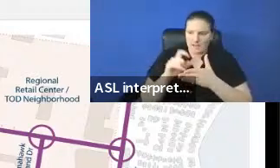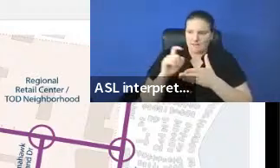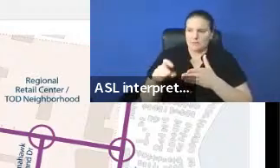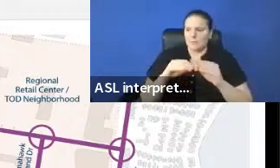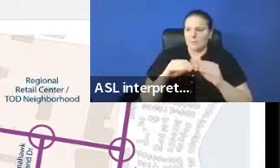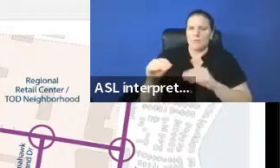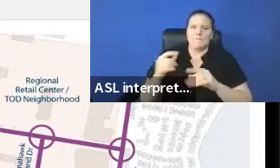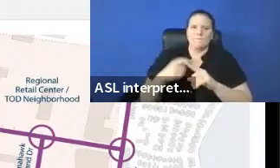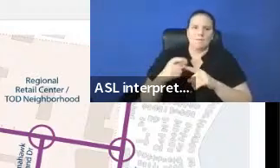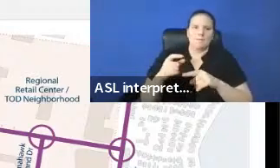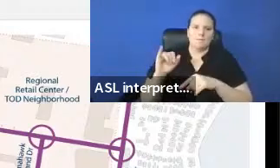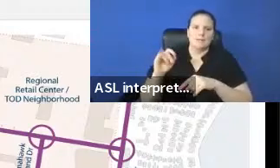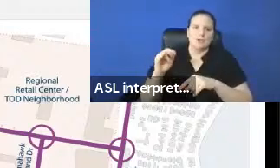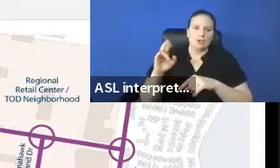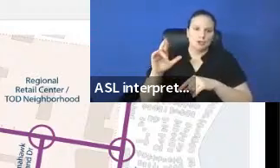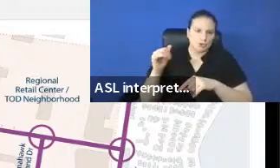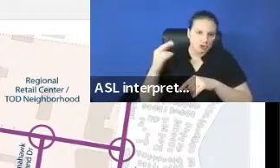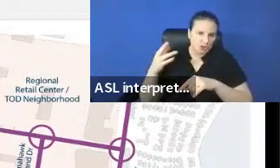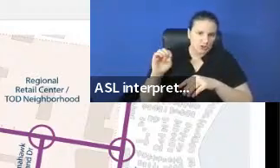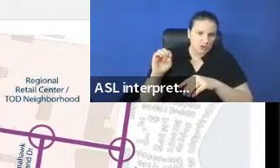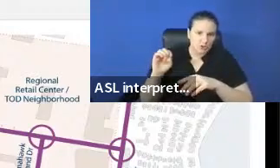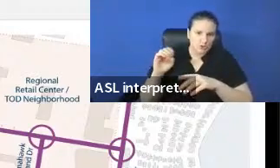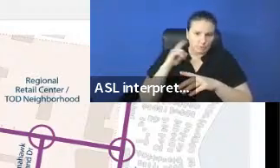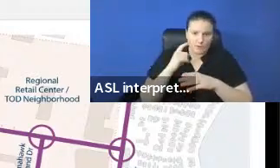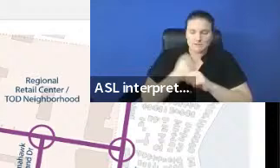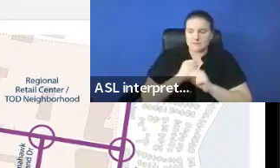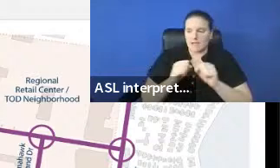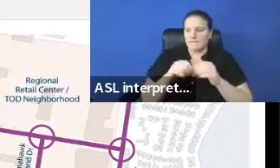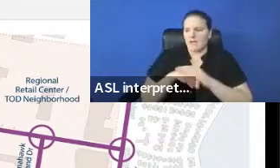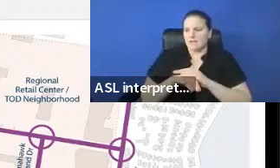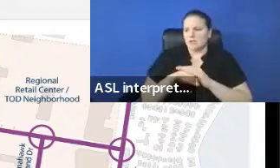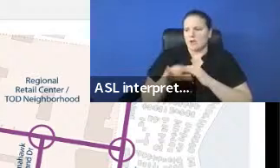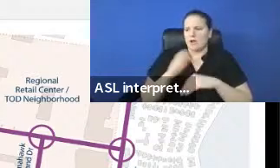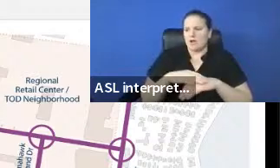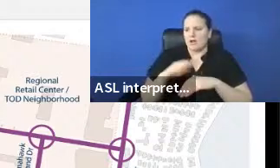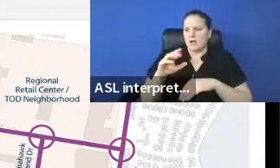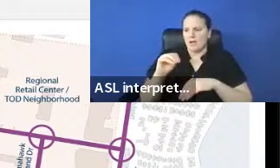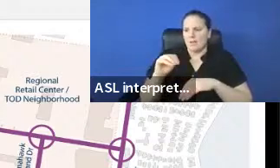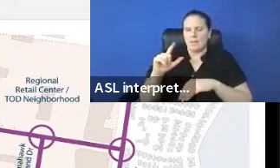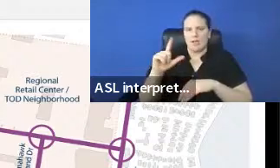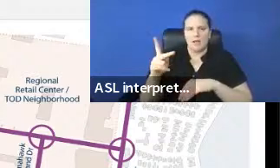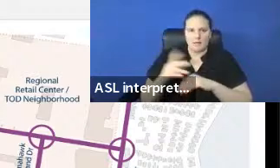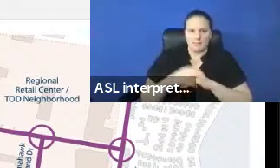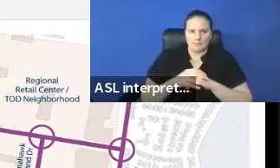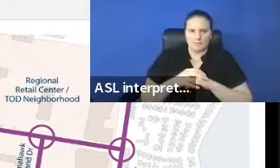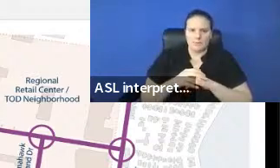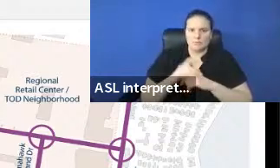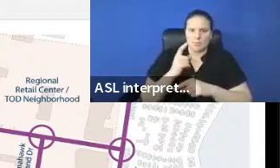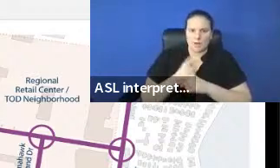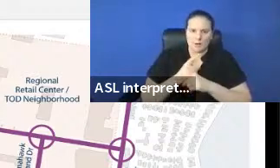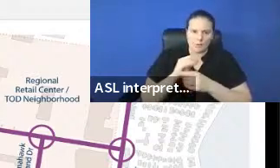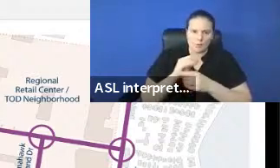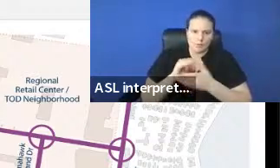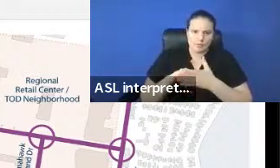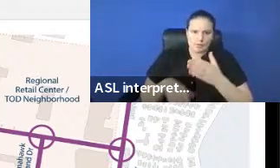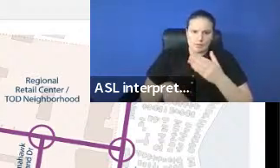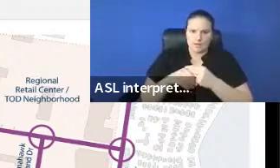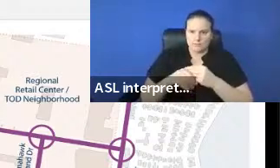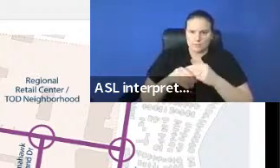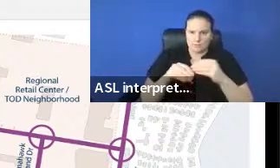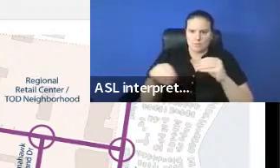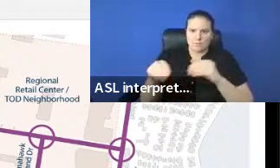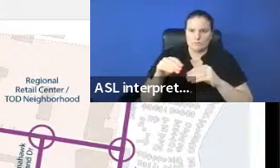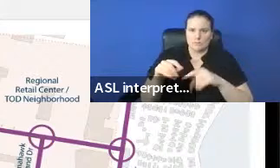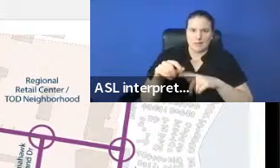from the interchange in order to gain that safe access onto MLK. So you're right, it is an extra move to turn left